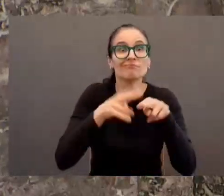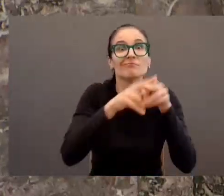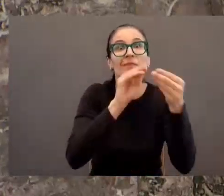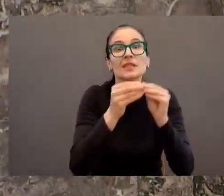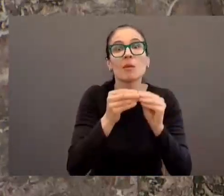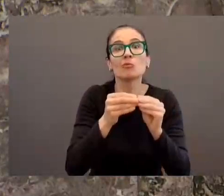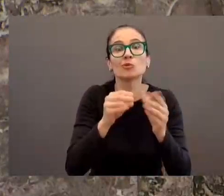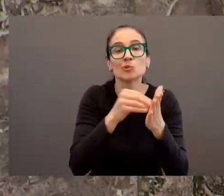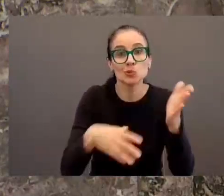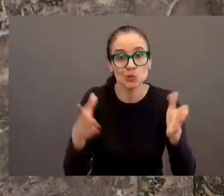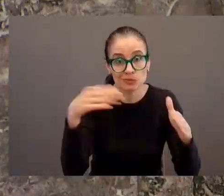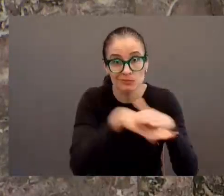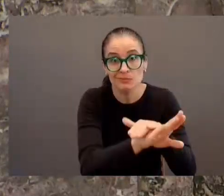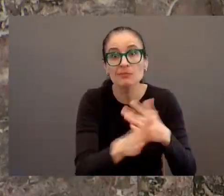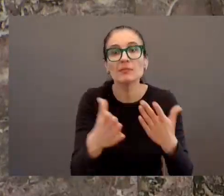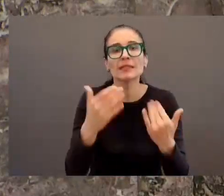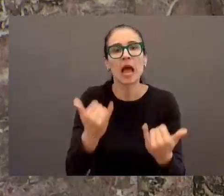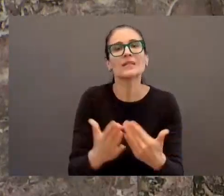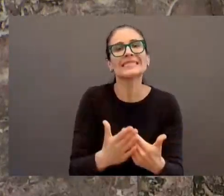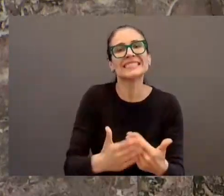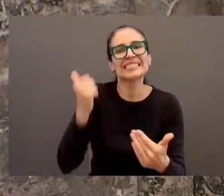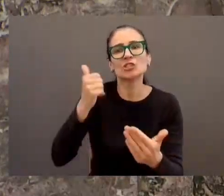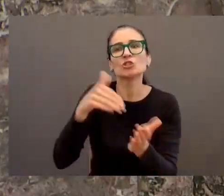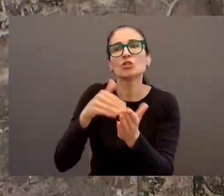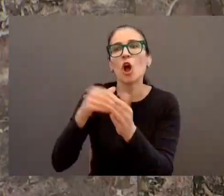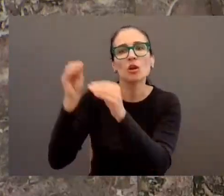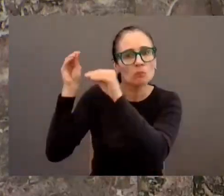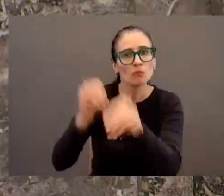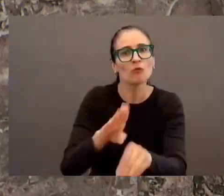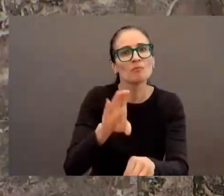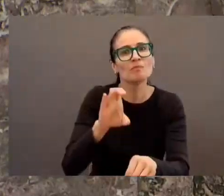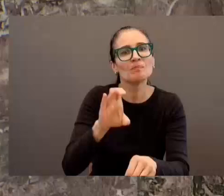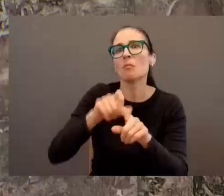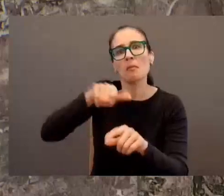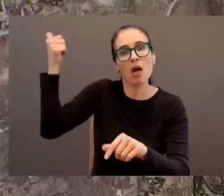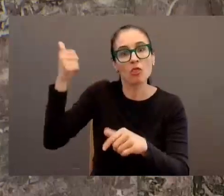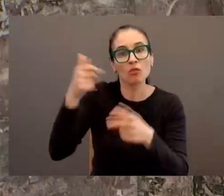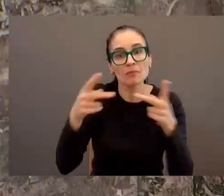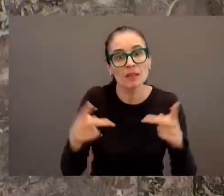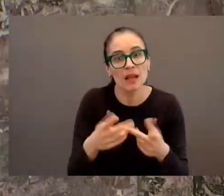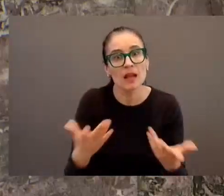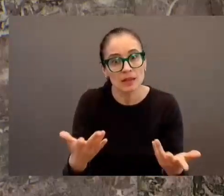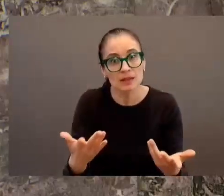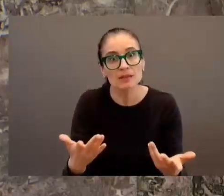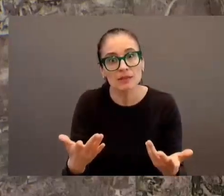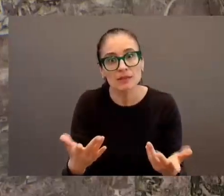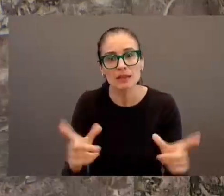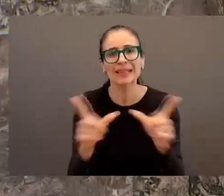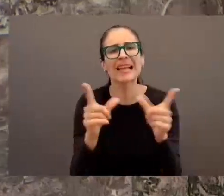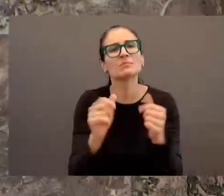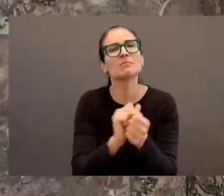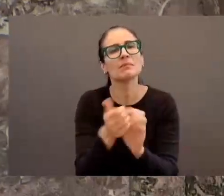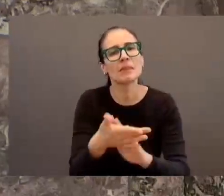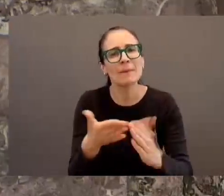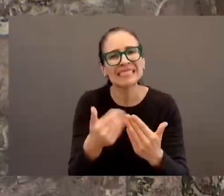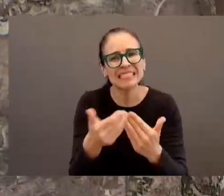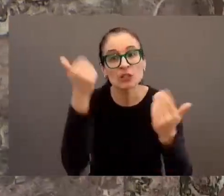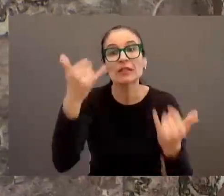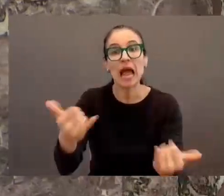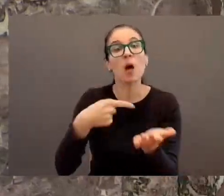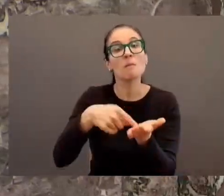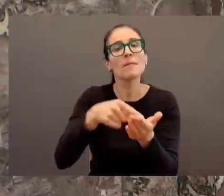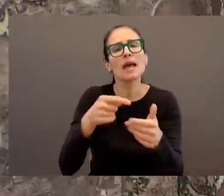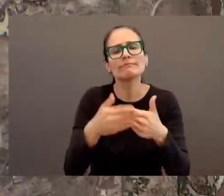Columbia and be credentialed to practice here. Mr. Speaker, a longitudinal family physician payment plan that fairly compensates